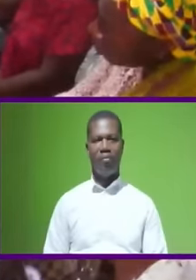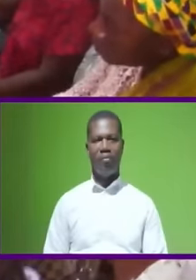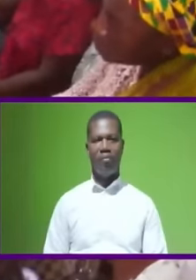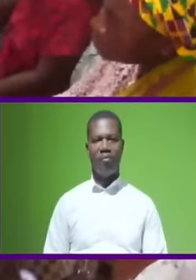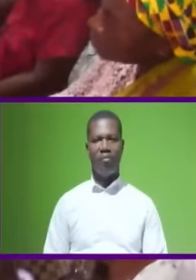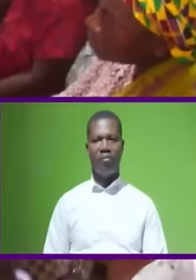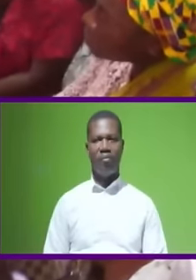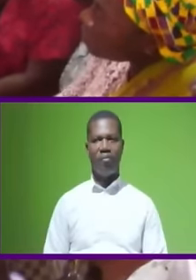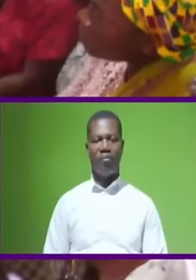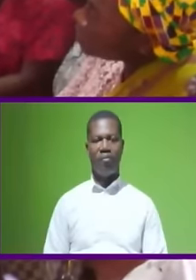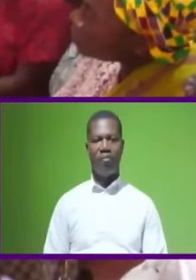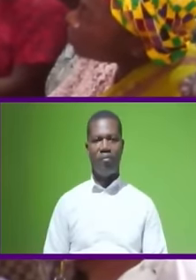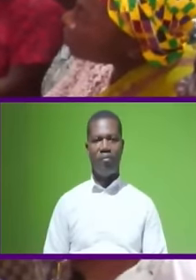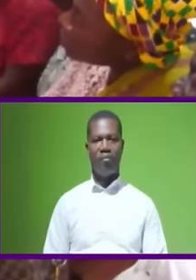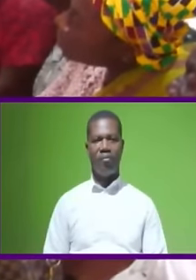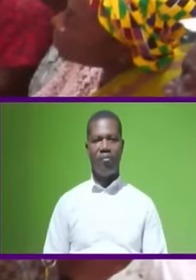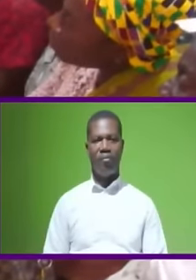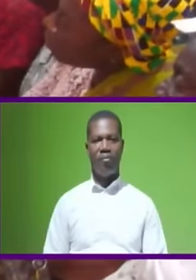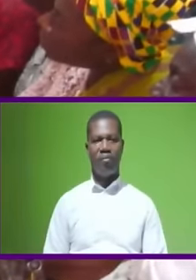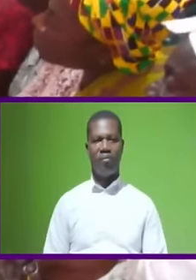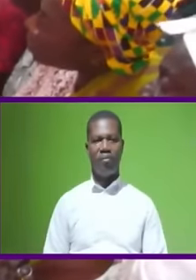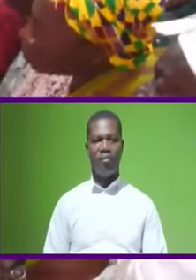any agenda with